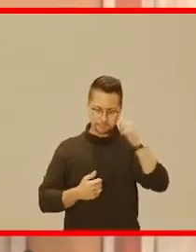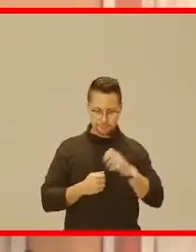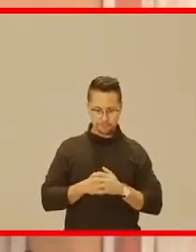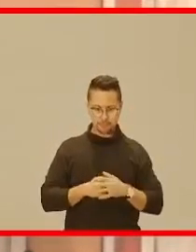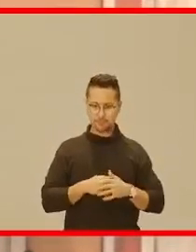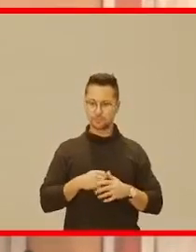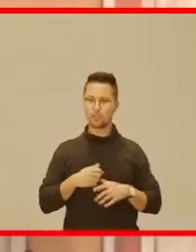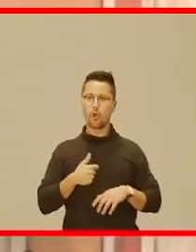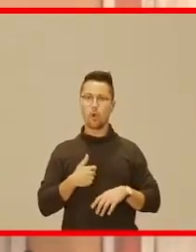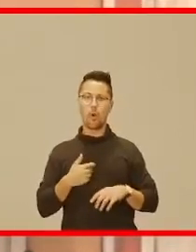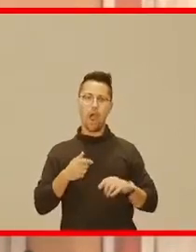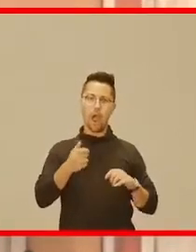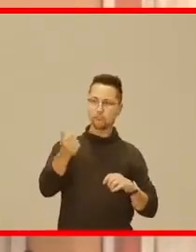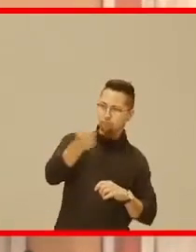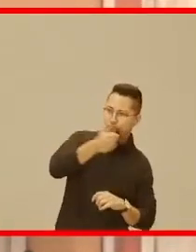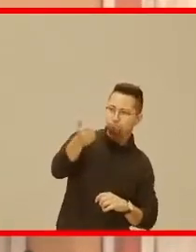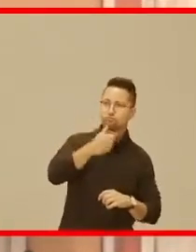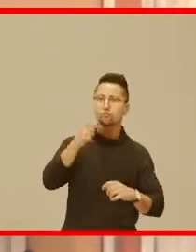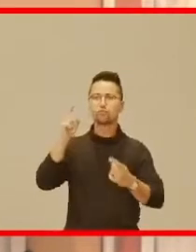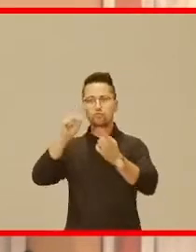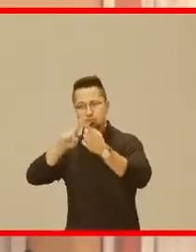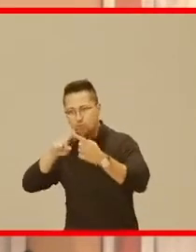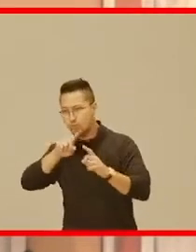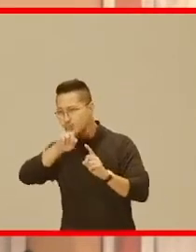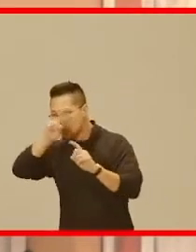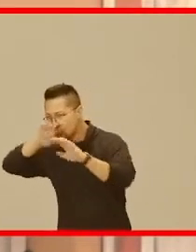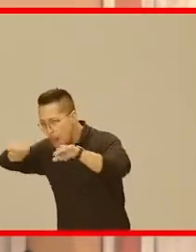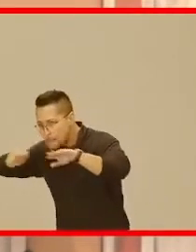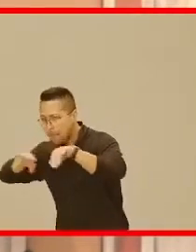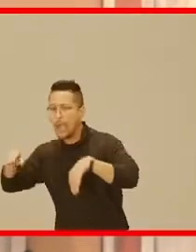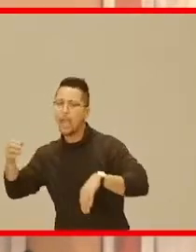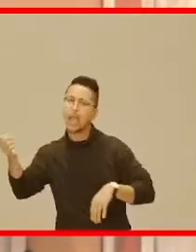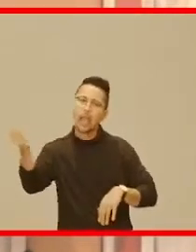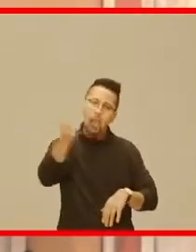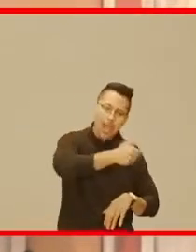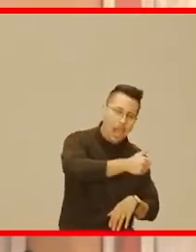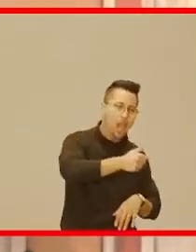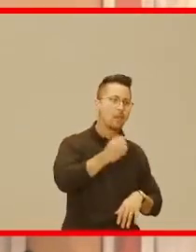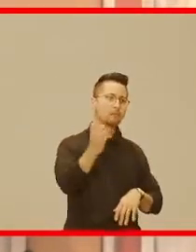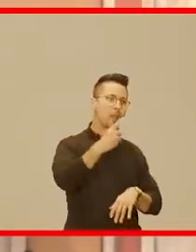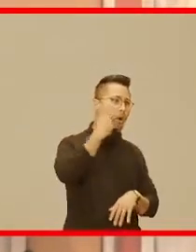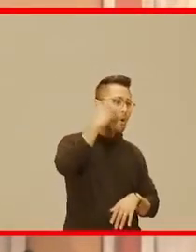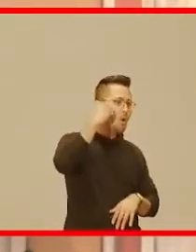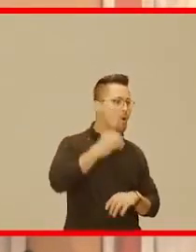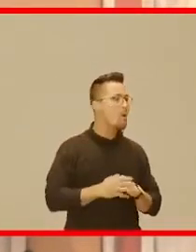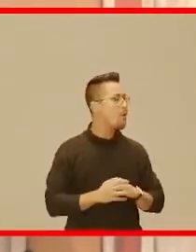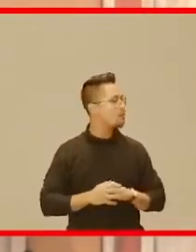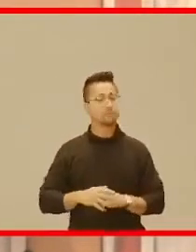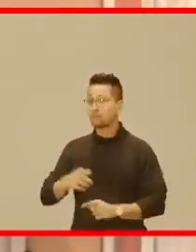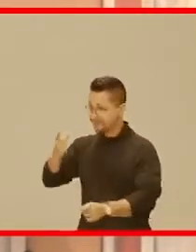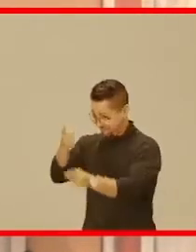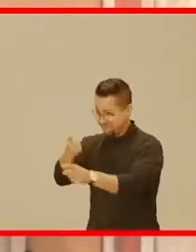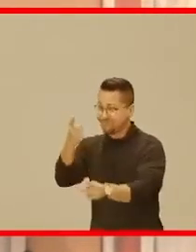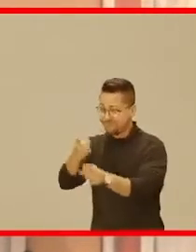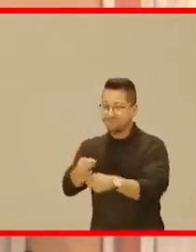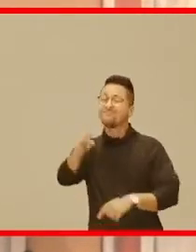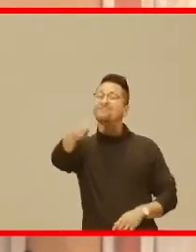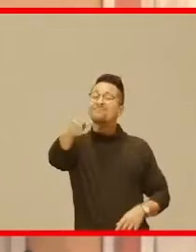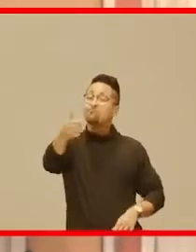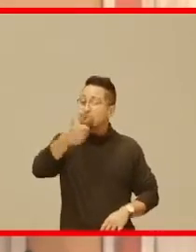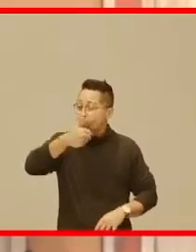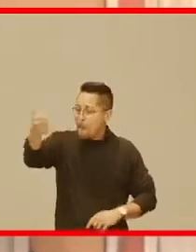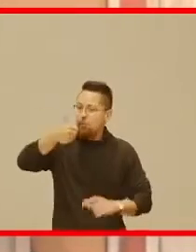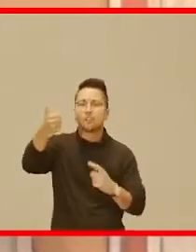from swimming without being confused and without having to call or anything like that. Right. So transportation. Thank you.